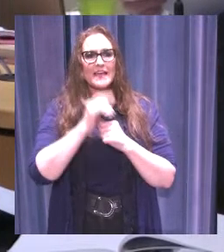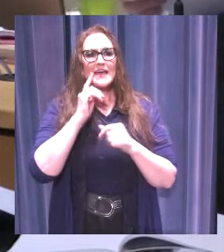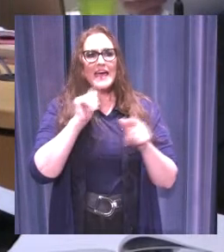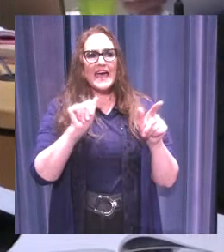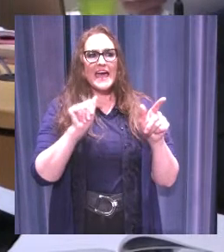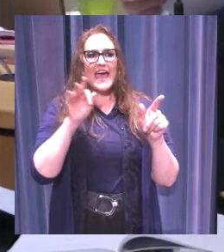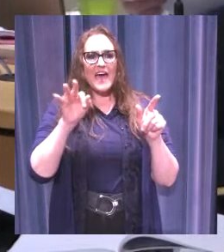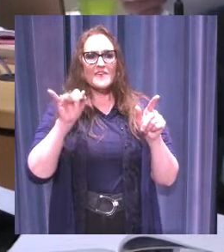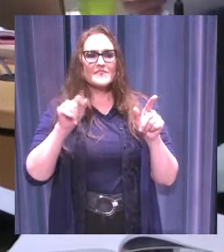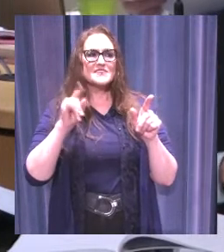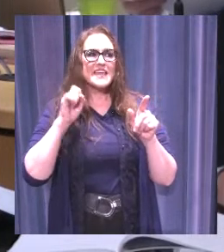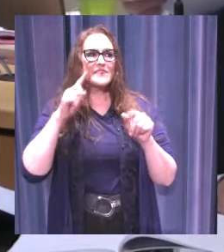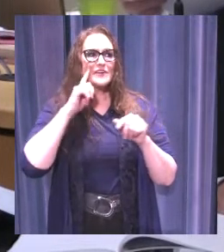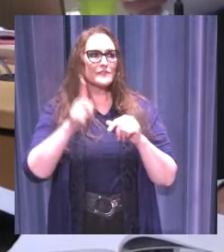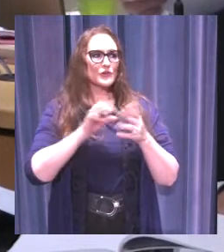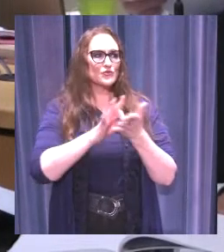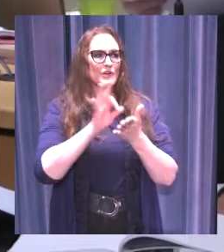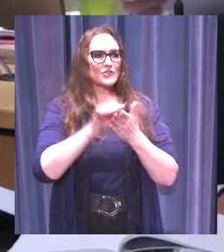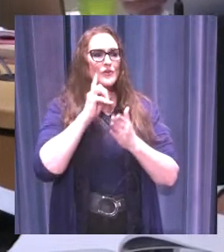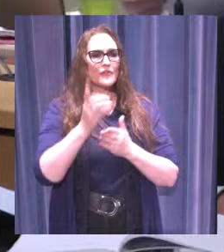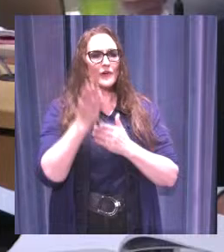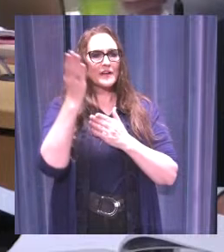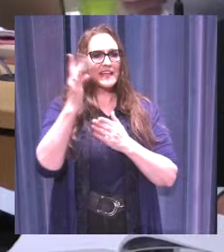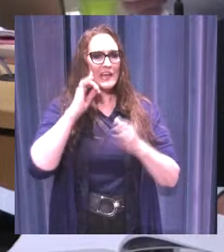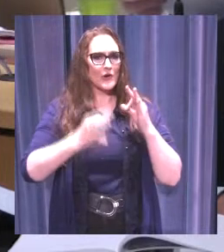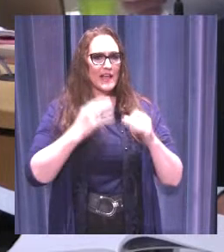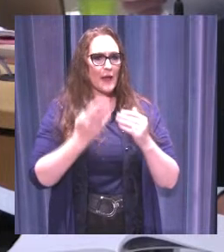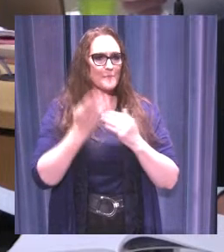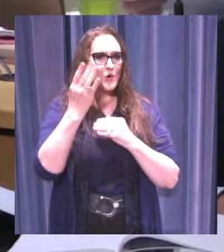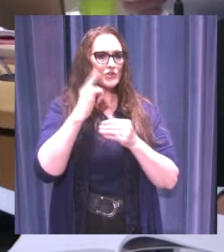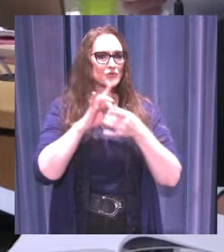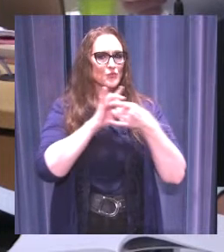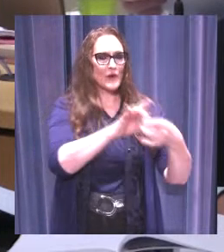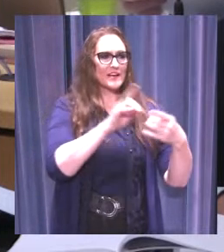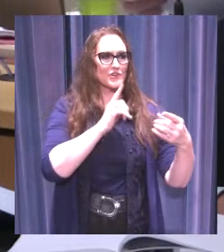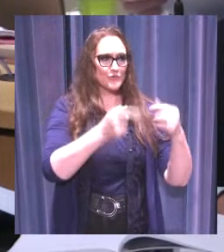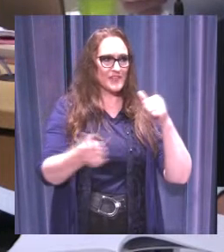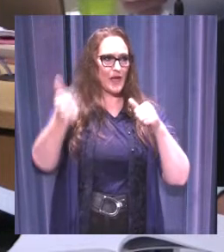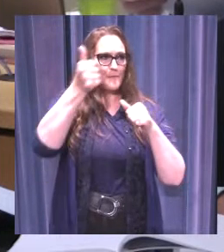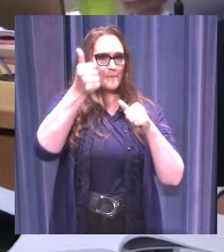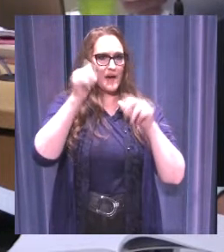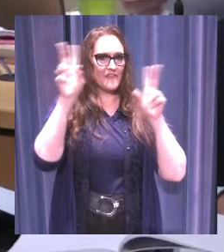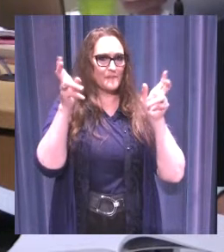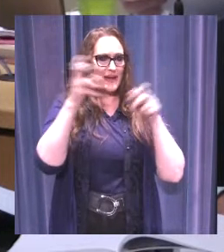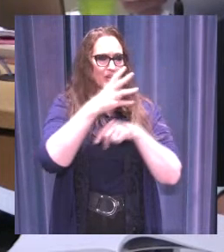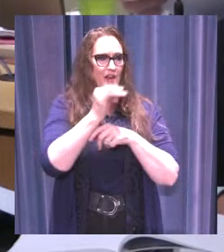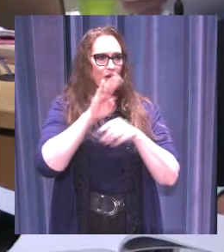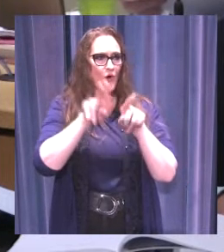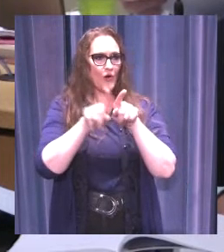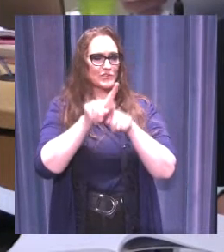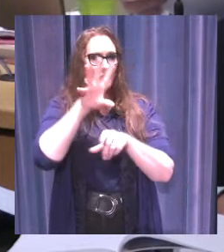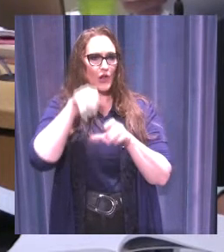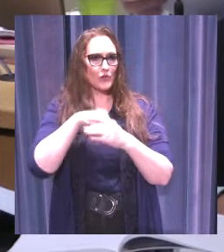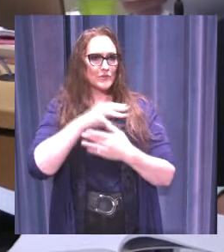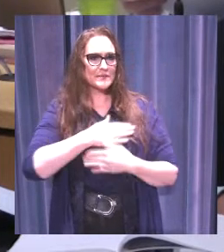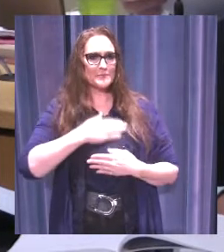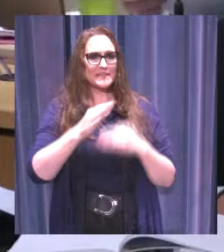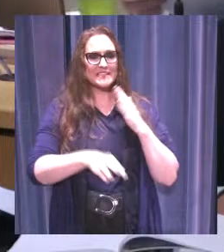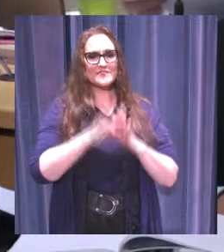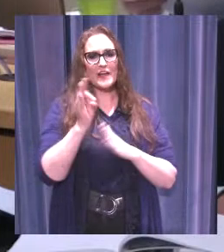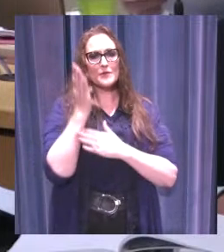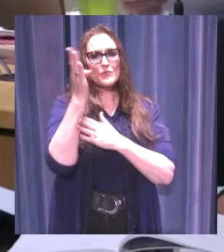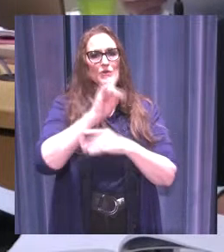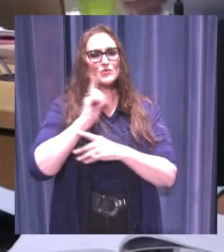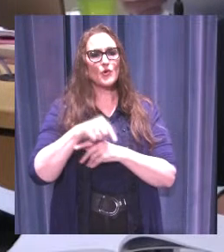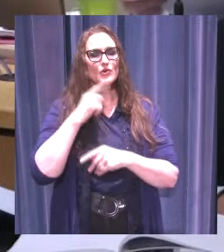treasurer, and request for hearing on motion relative to the above referenced matter. Also enclosed, please find the proposed order